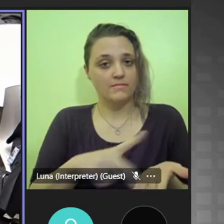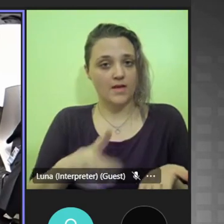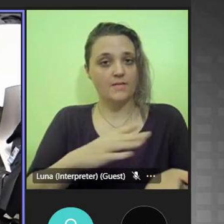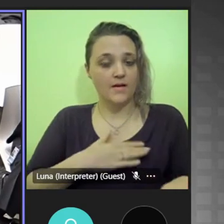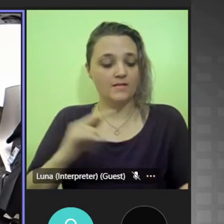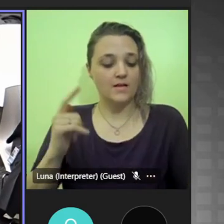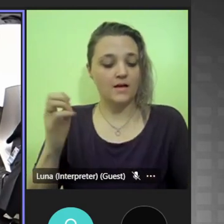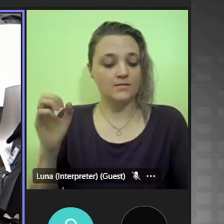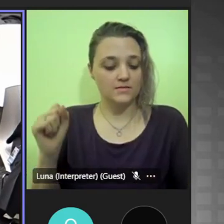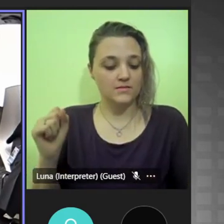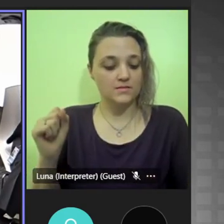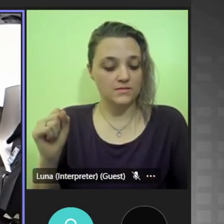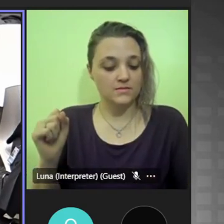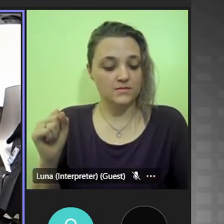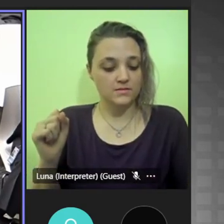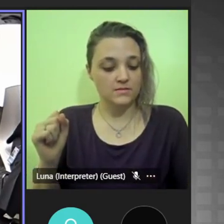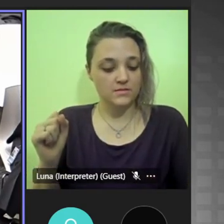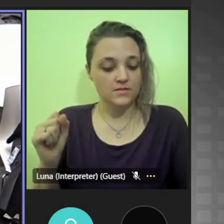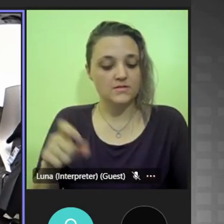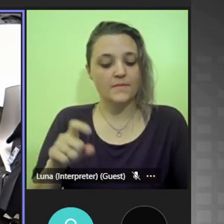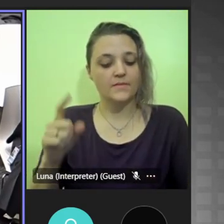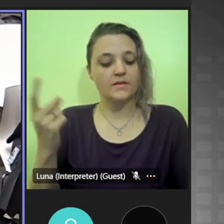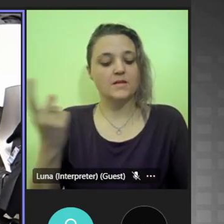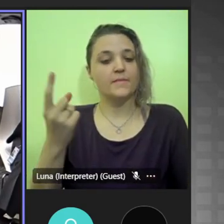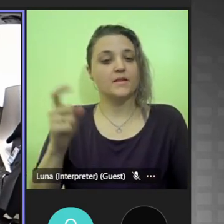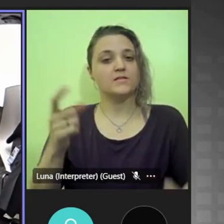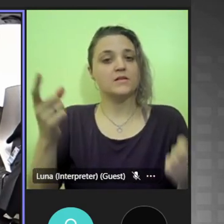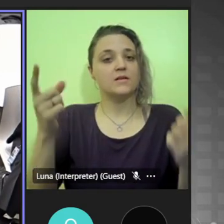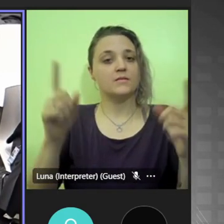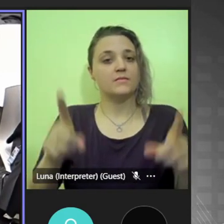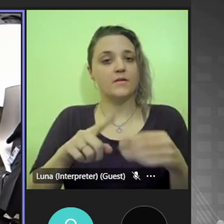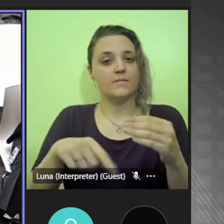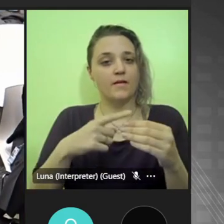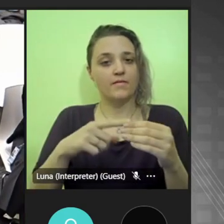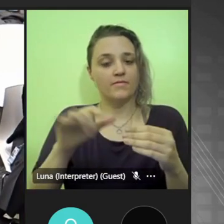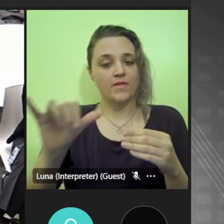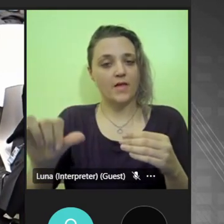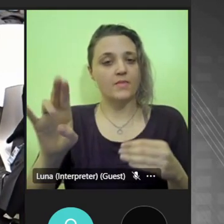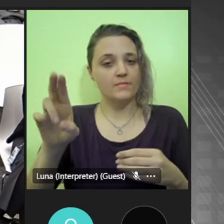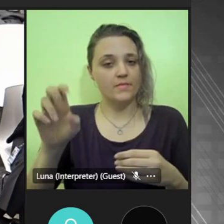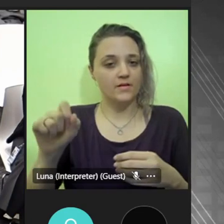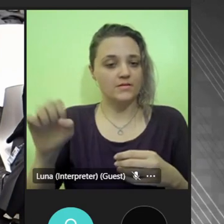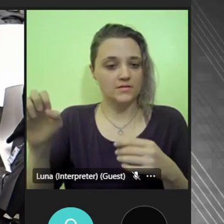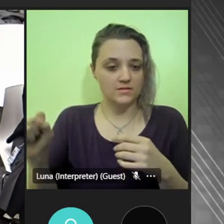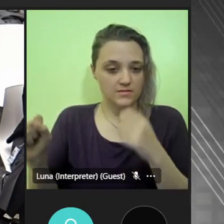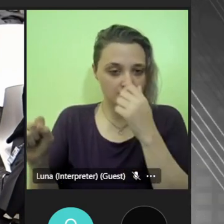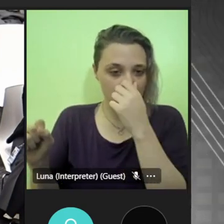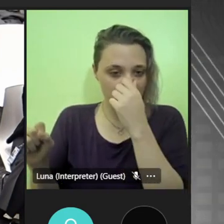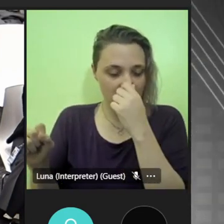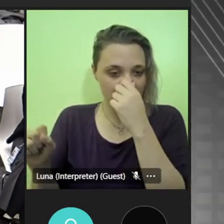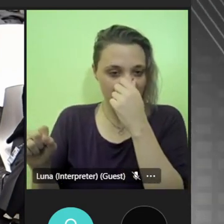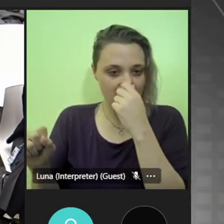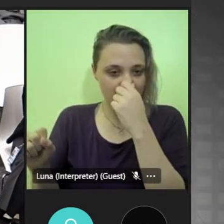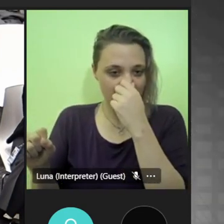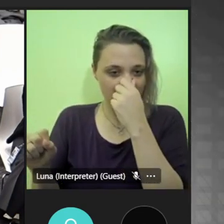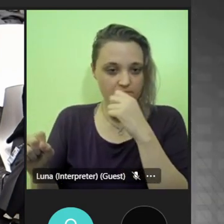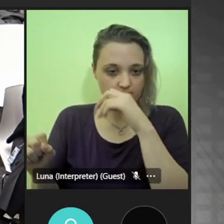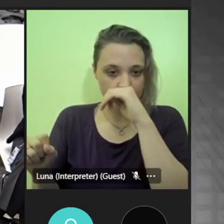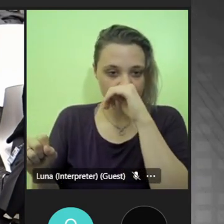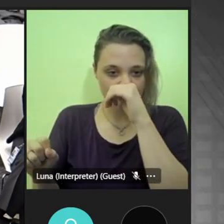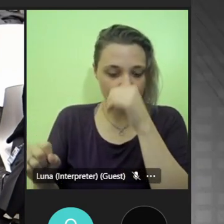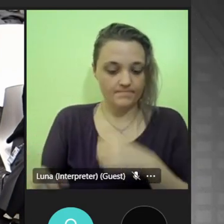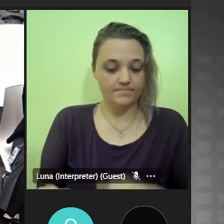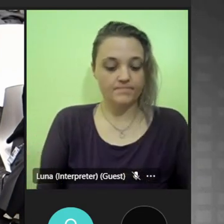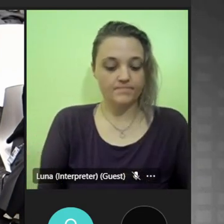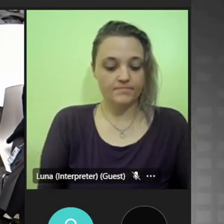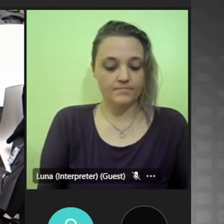I'm a taxpayer. I pay my taxes. Something needs to be done about this. The buses don't stop at the bus stop.